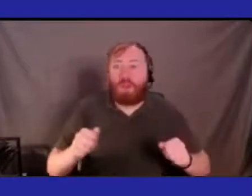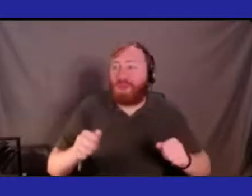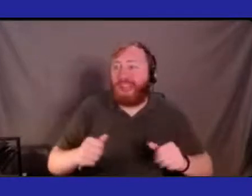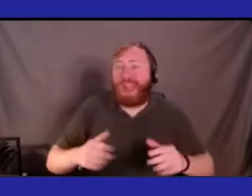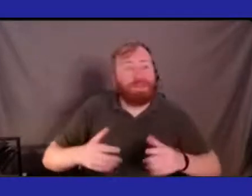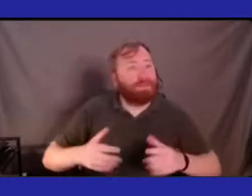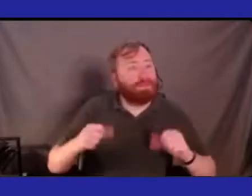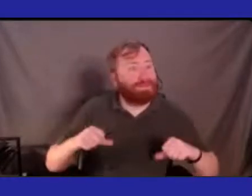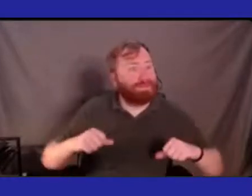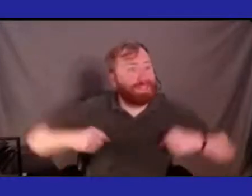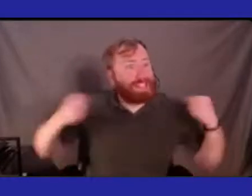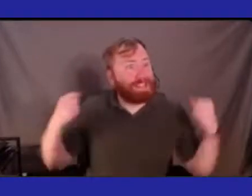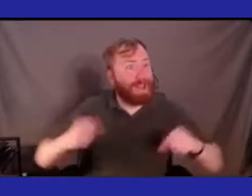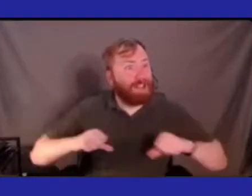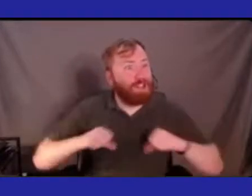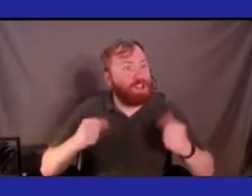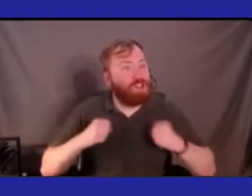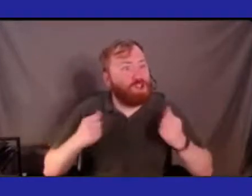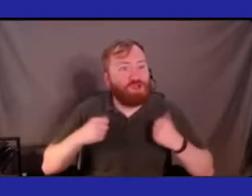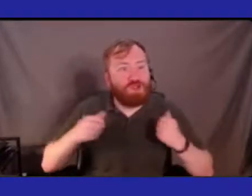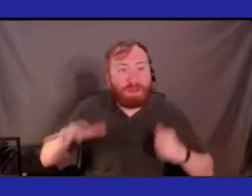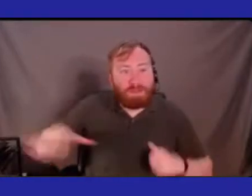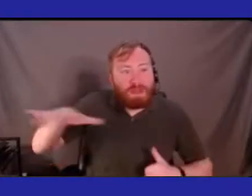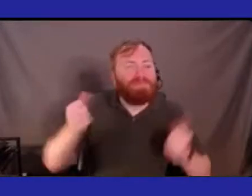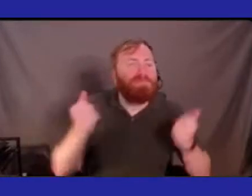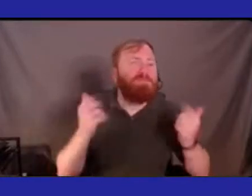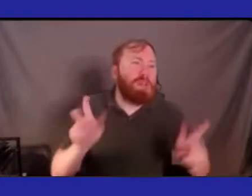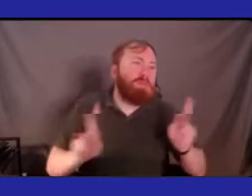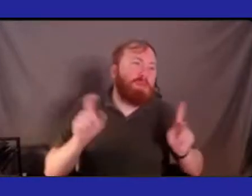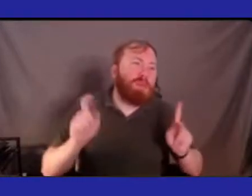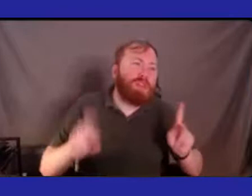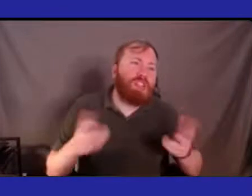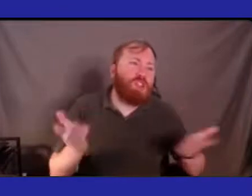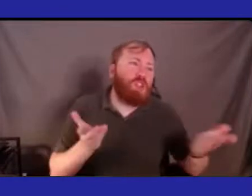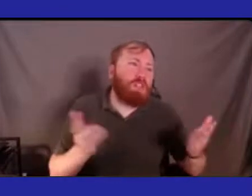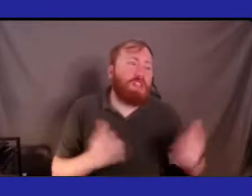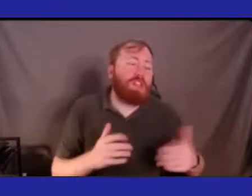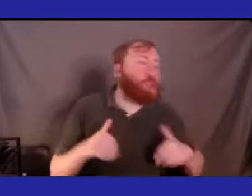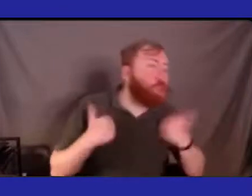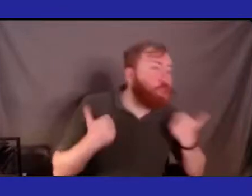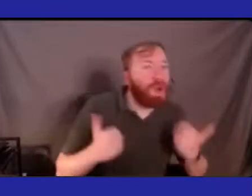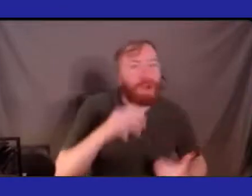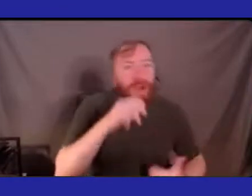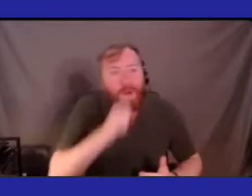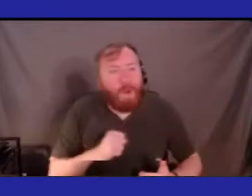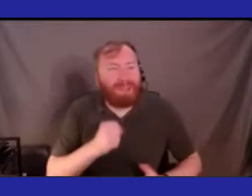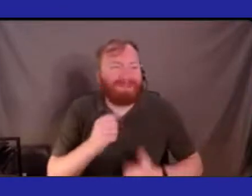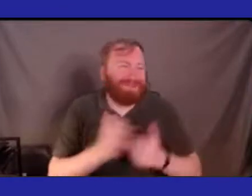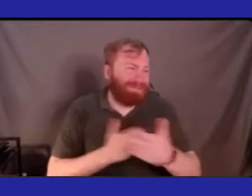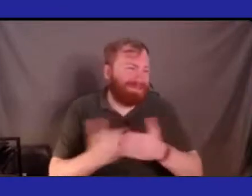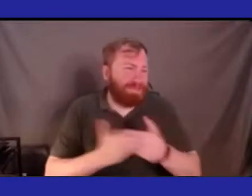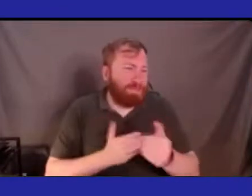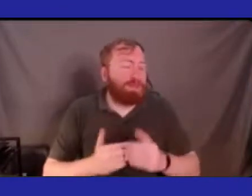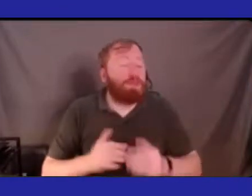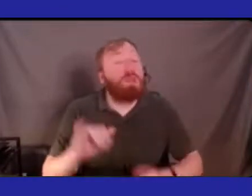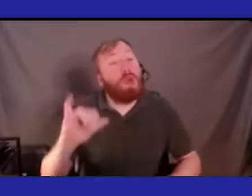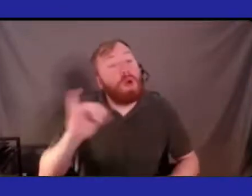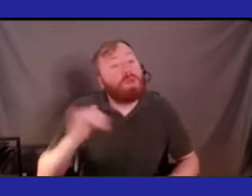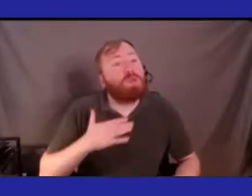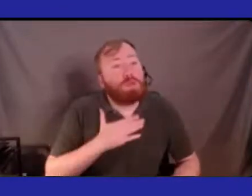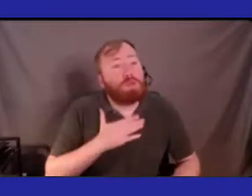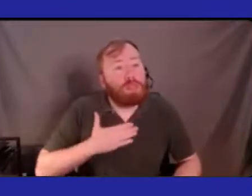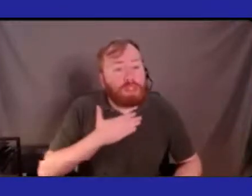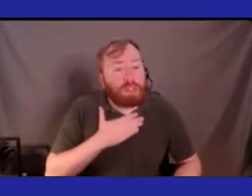that need the services, whether they're young or old. Also, please improve, also have